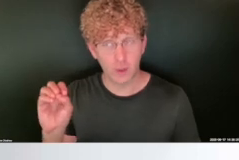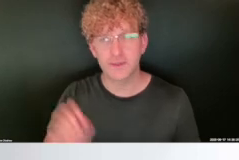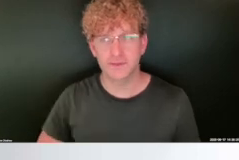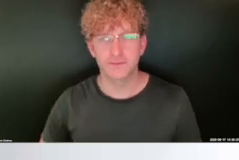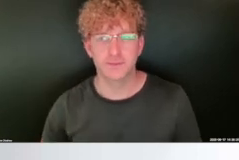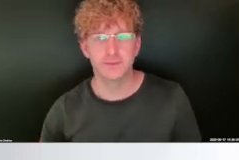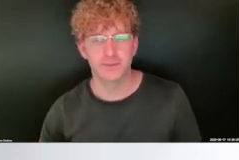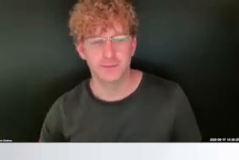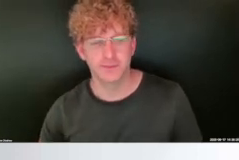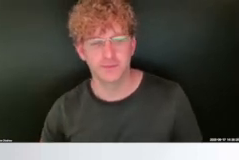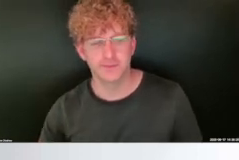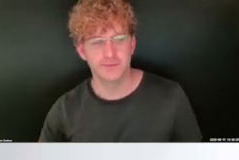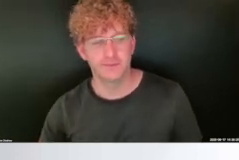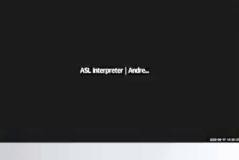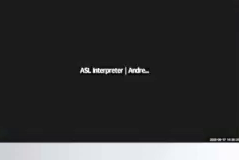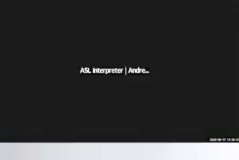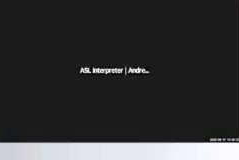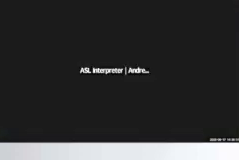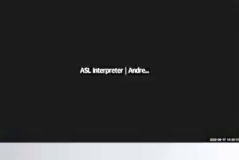Thanks.